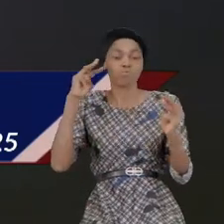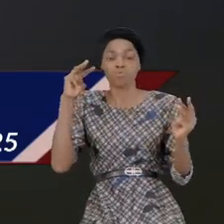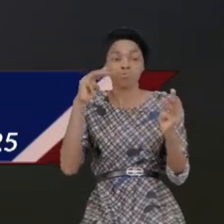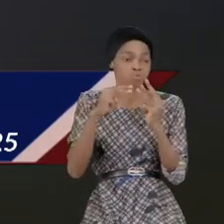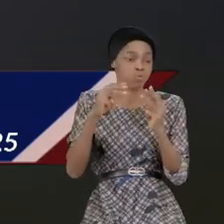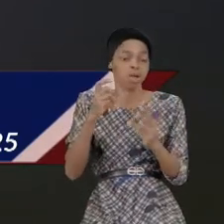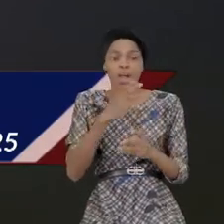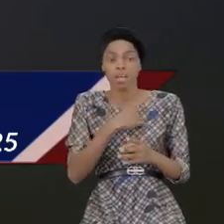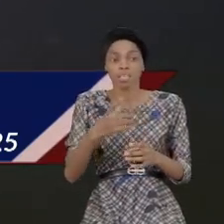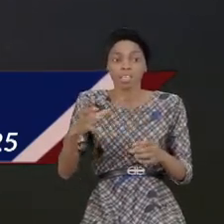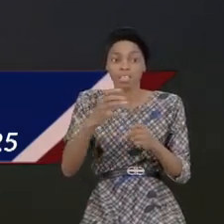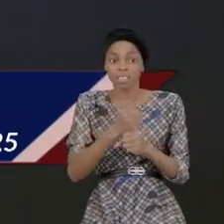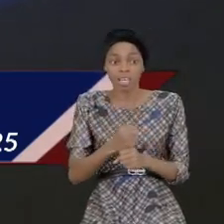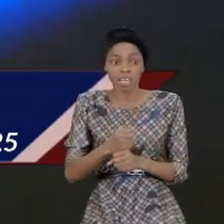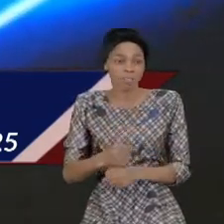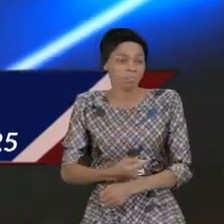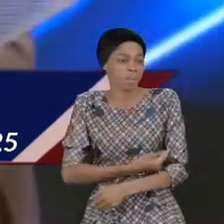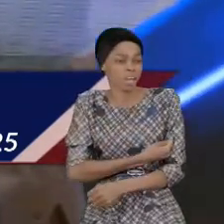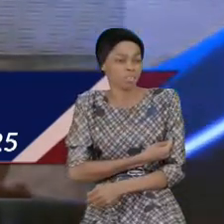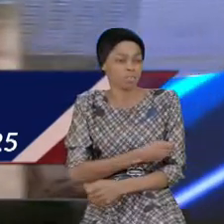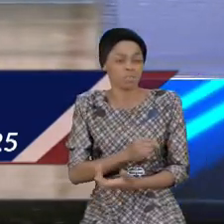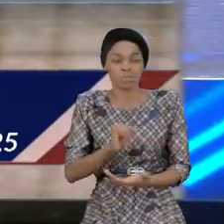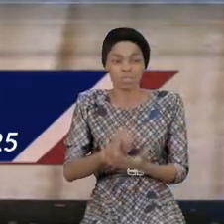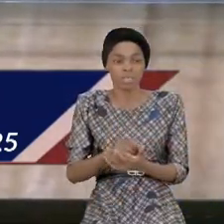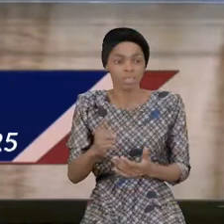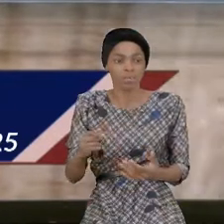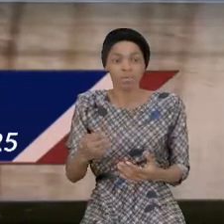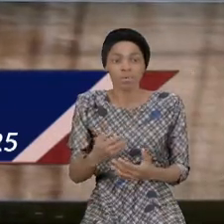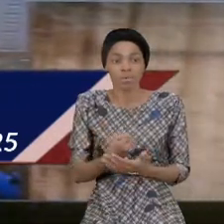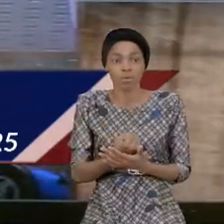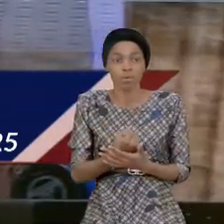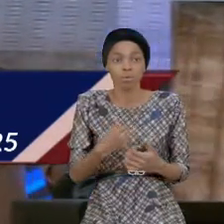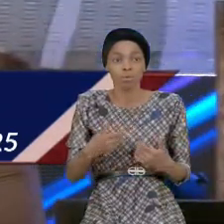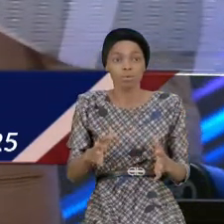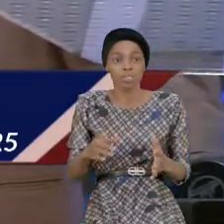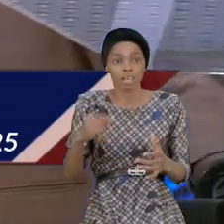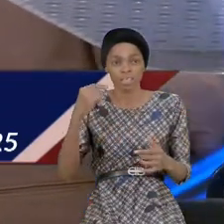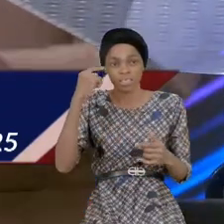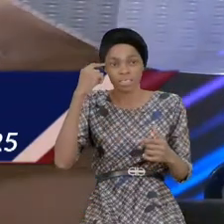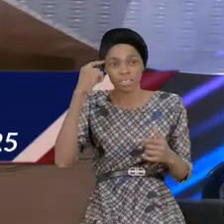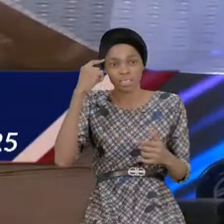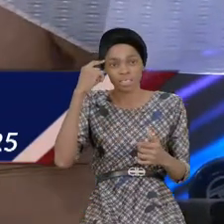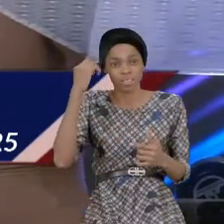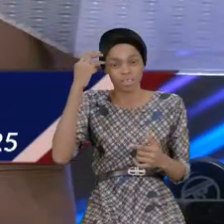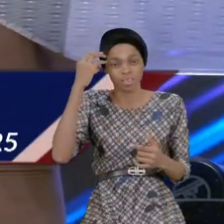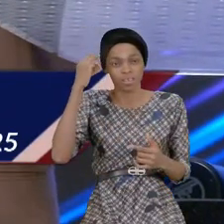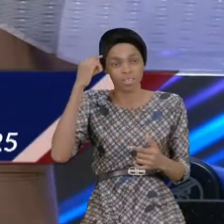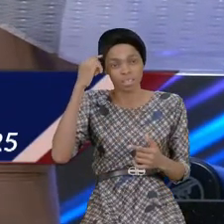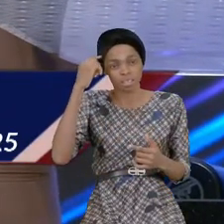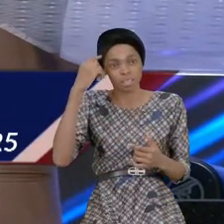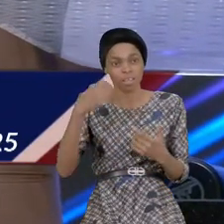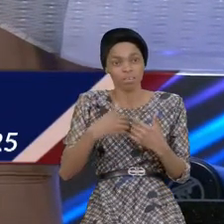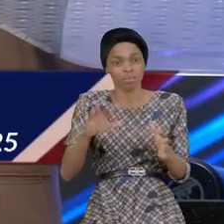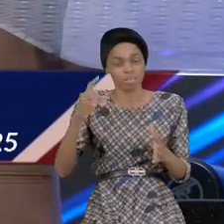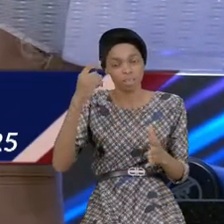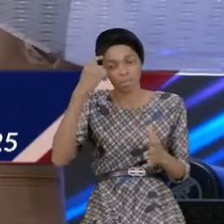whatever hard drug so that they lose their senses. And now they can be violent and they forget the value